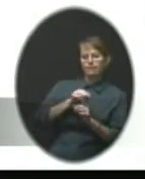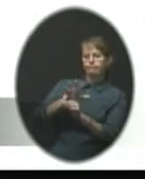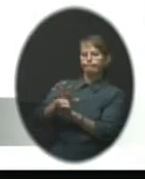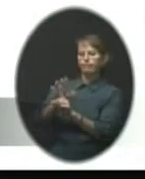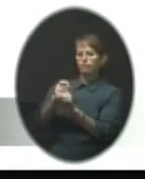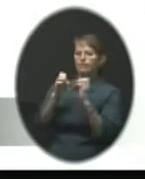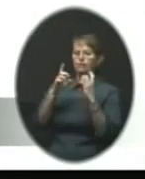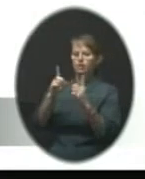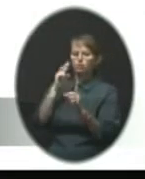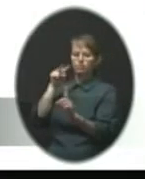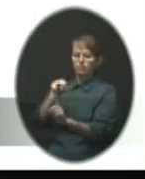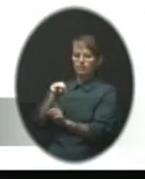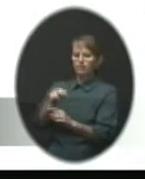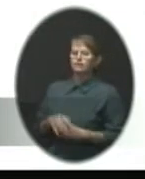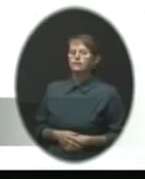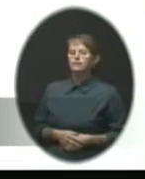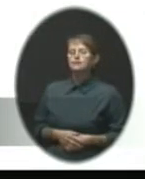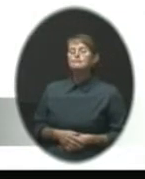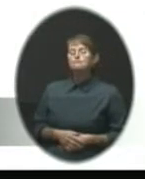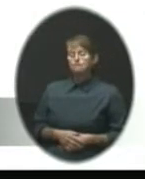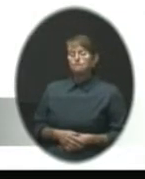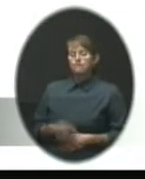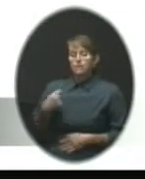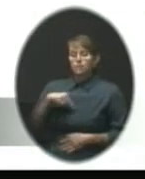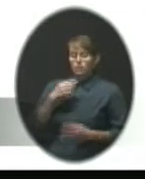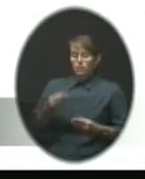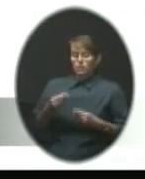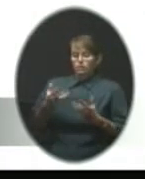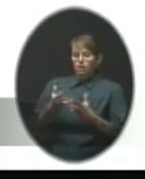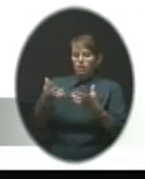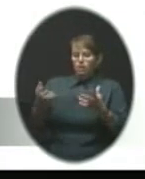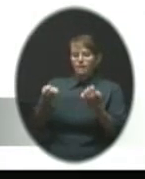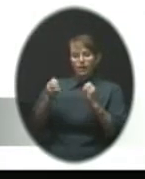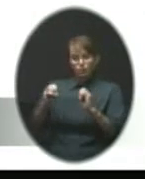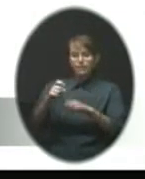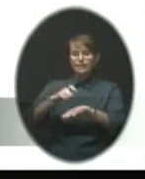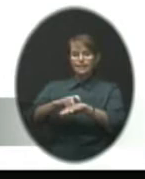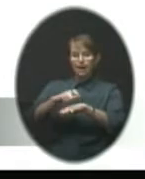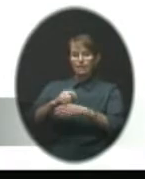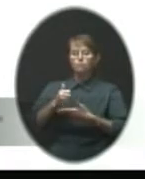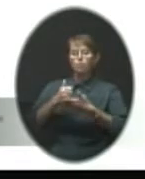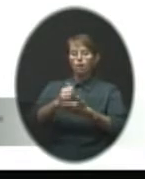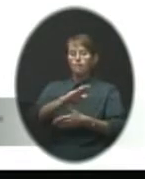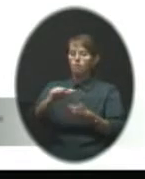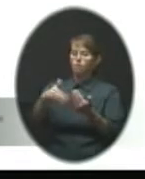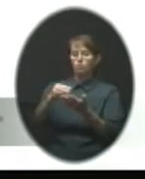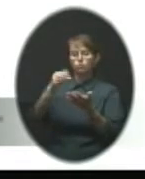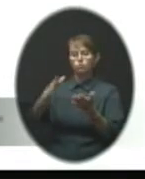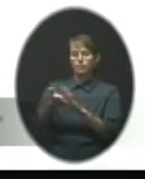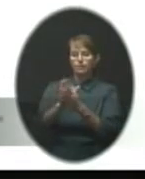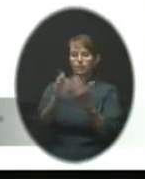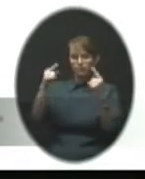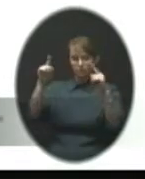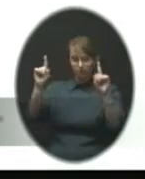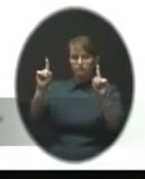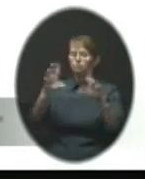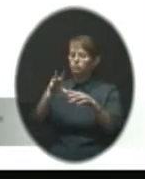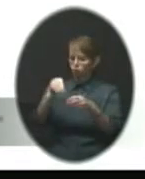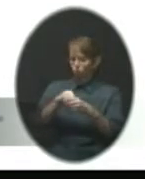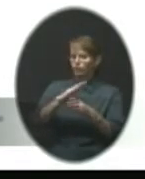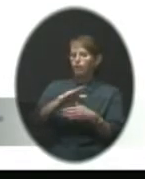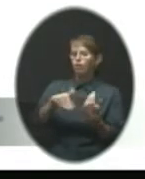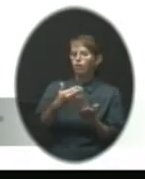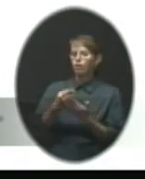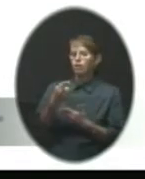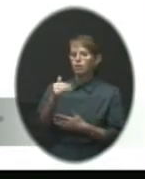already putting a lot of energy and time into helping all our students be successful, including our Hispanic Latino students. I do have a